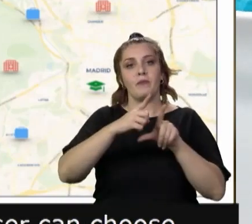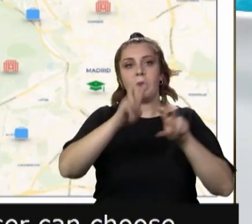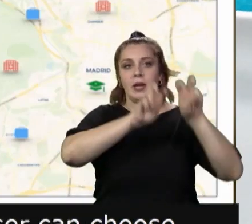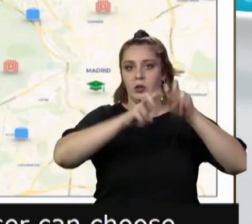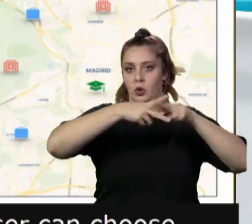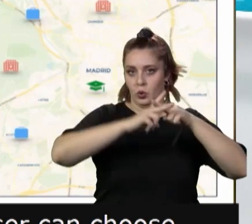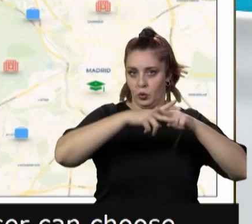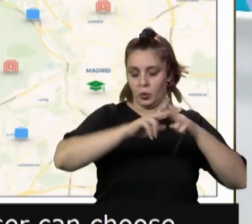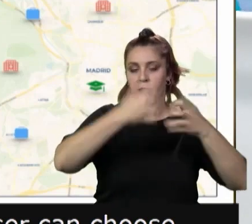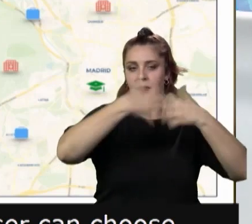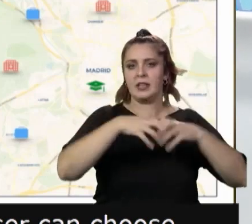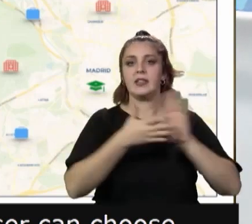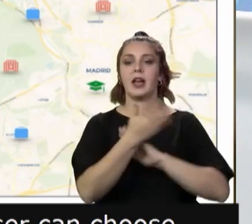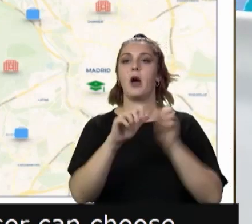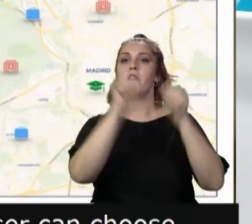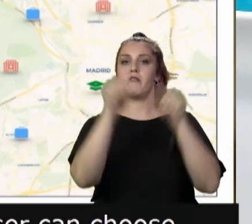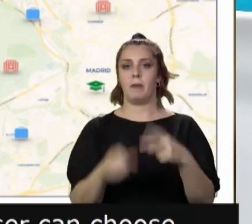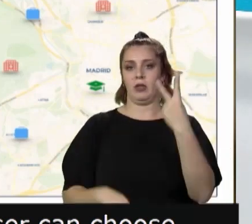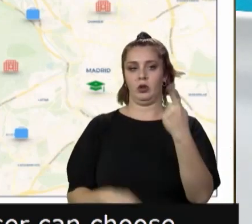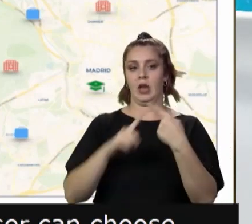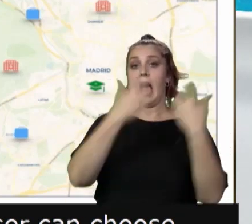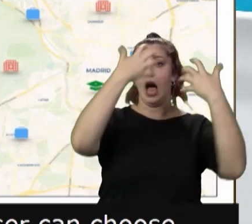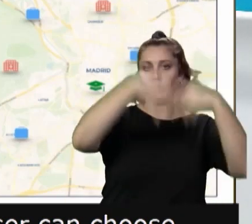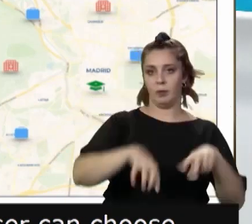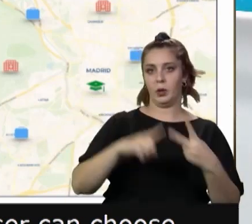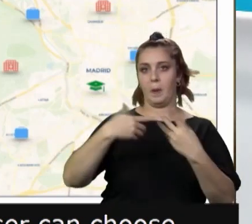This is how the mapping tool is going to work.